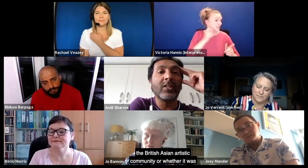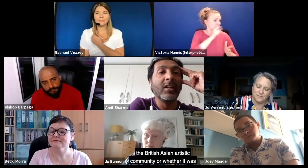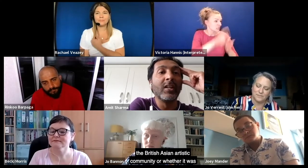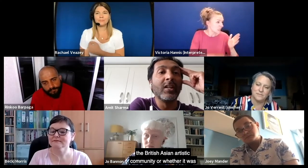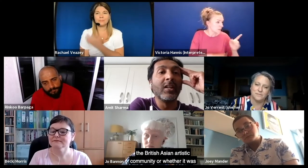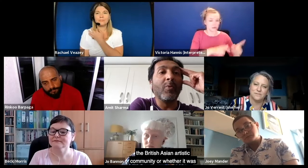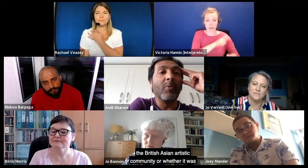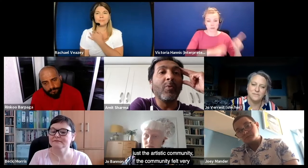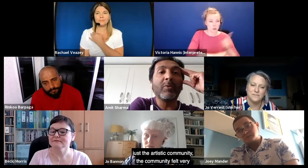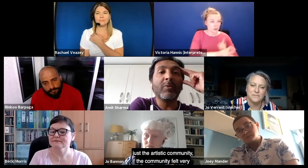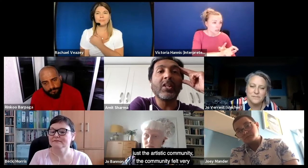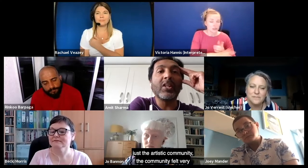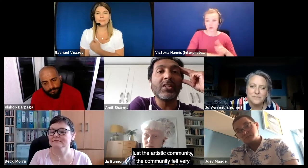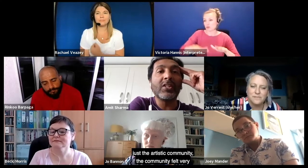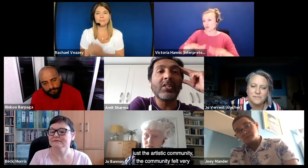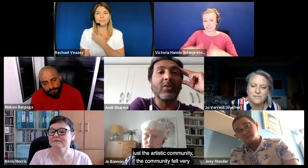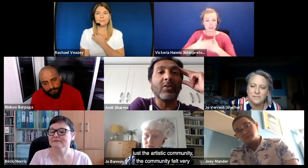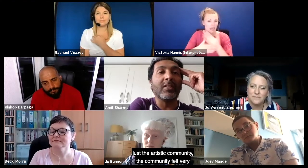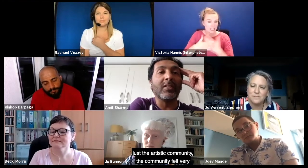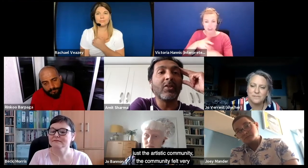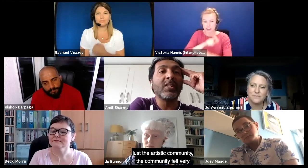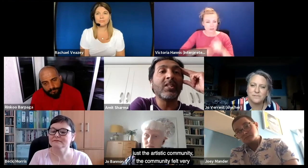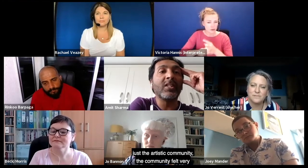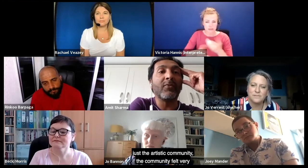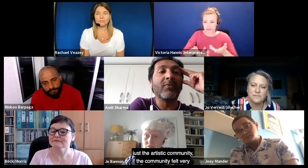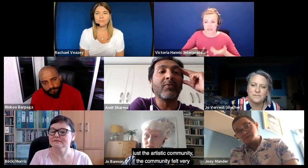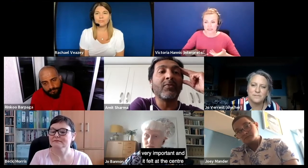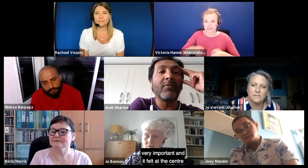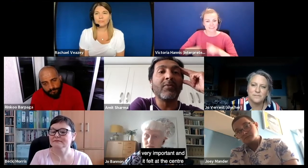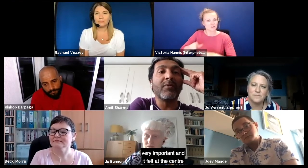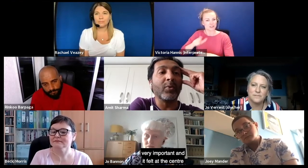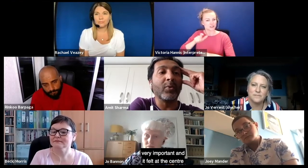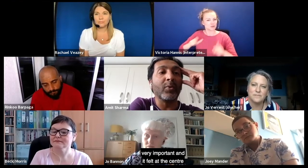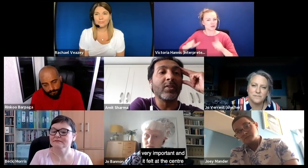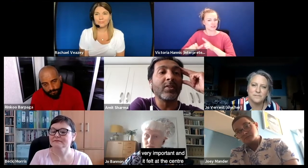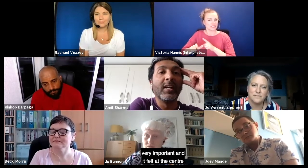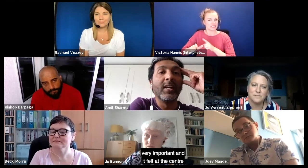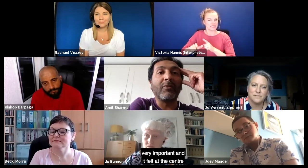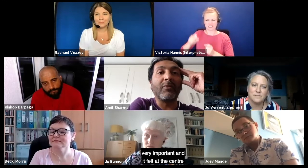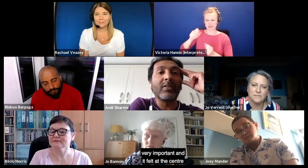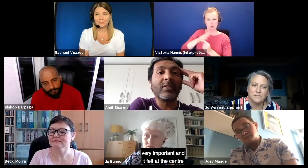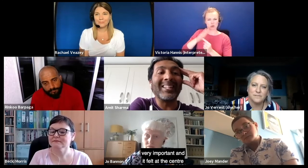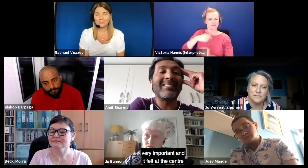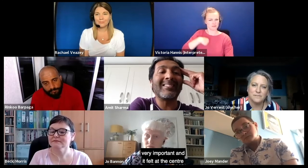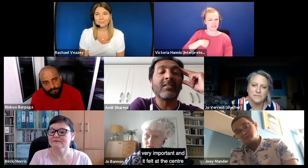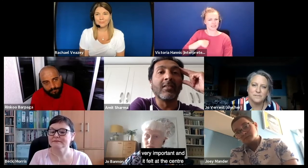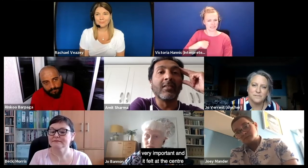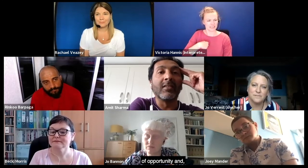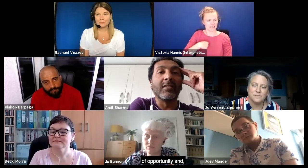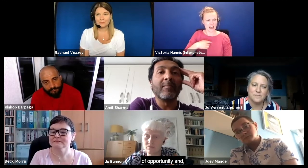community, or whether it was just the artistic community kind of felt very, very important, and it felt at the